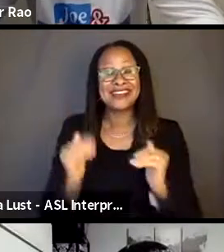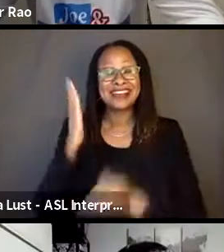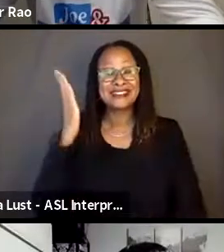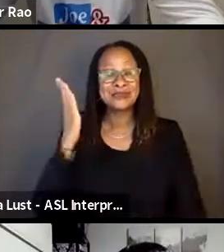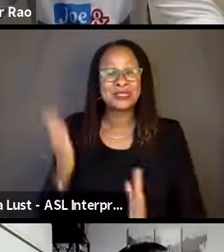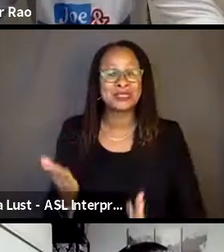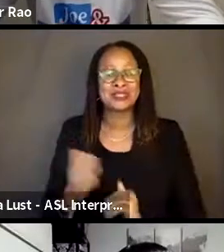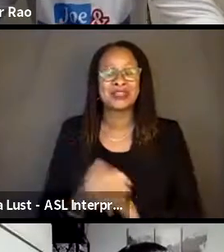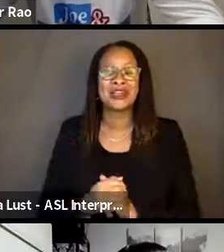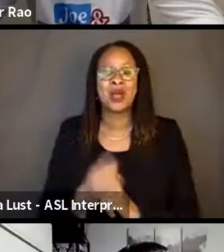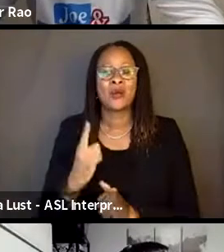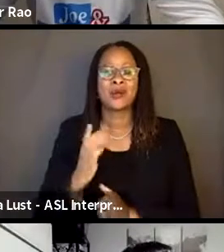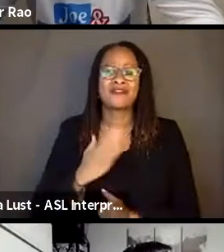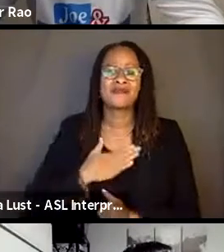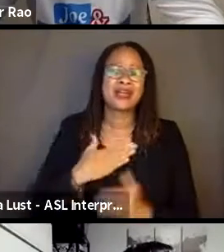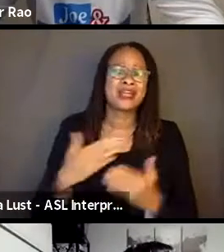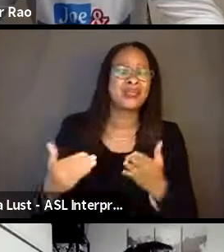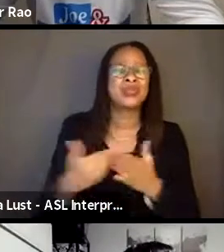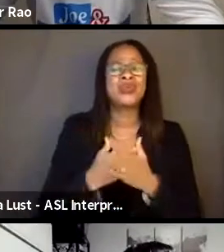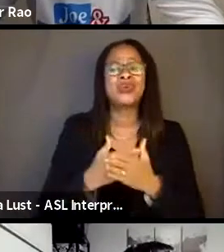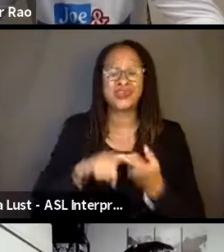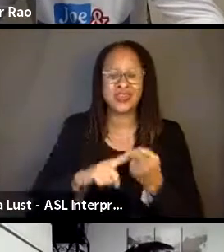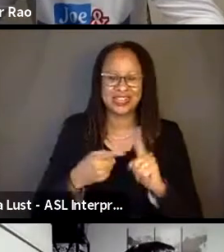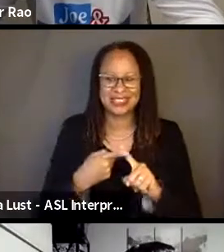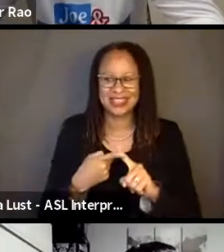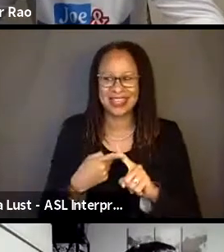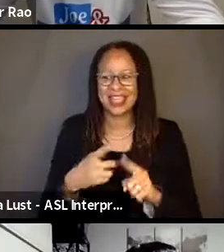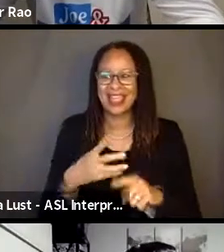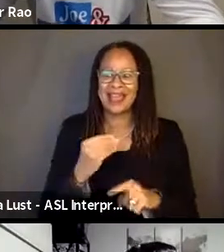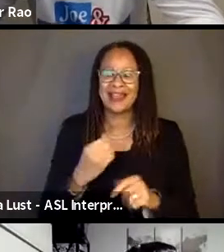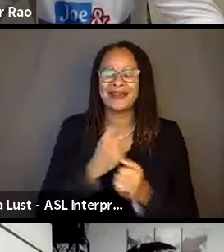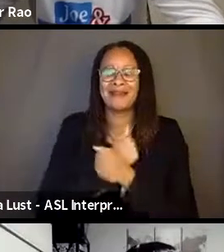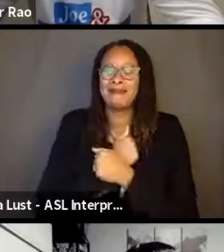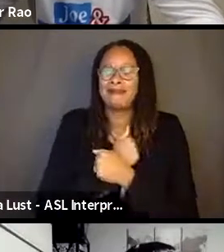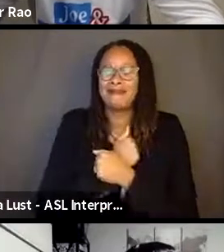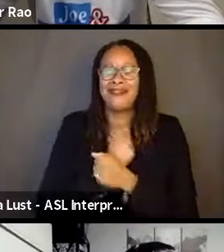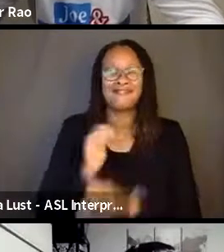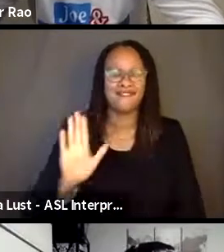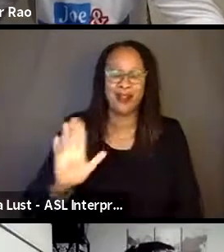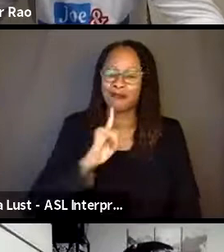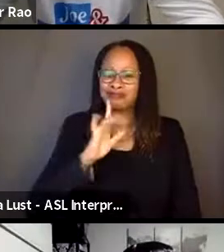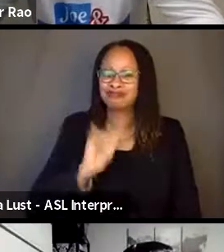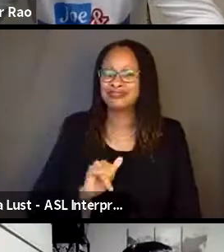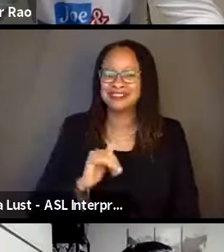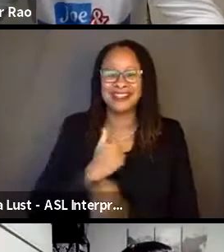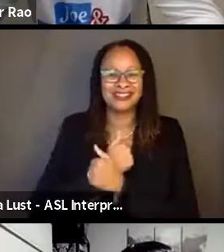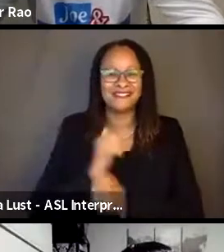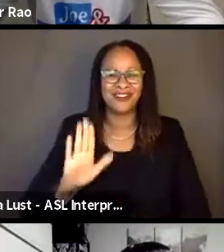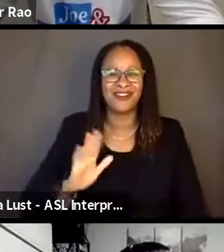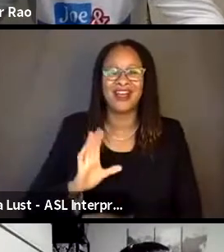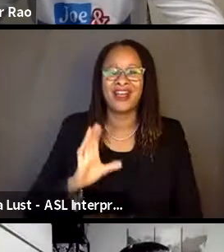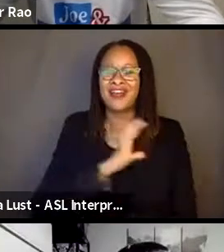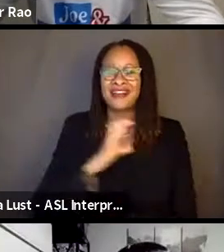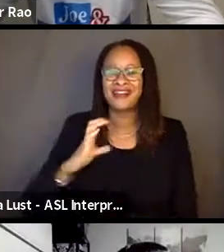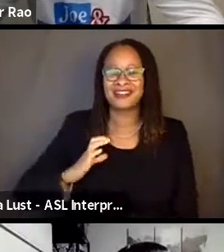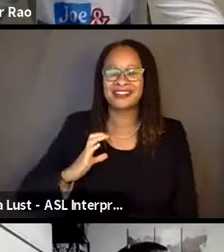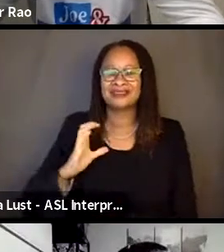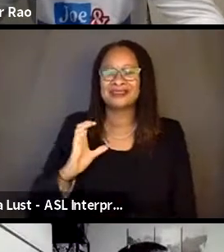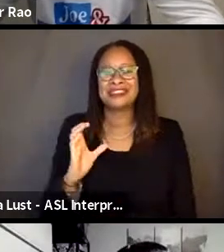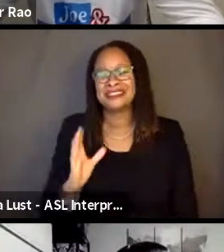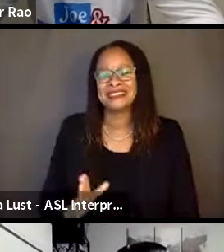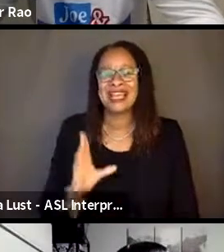speaker is one of my new friends, and I'm loving her. I really love her. Congressman Debbie